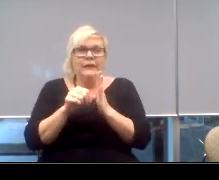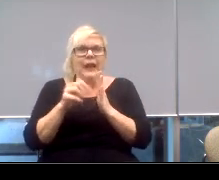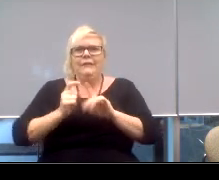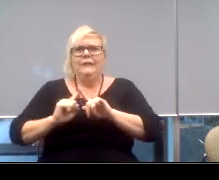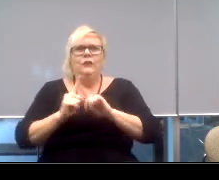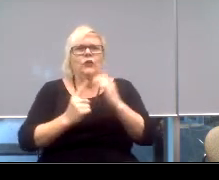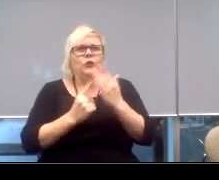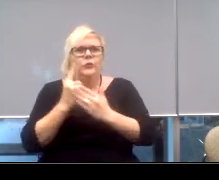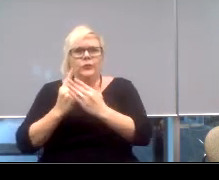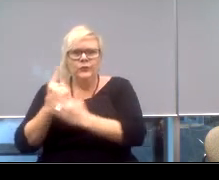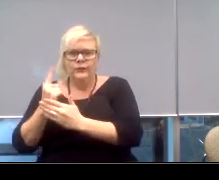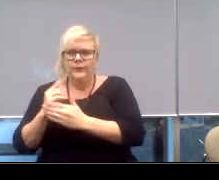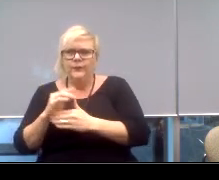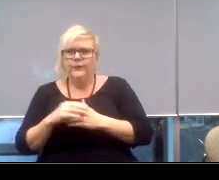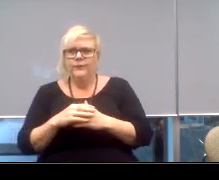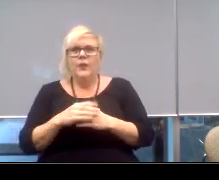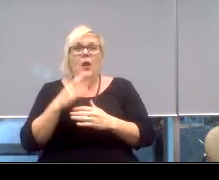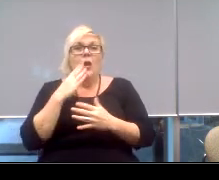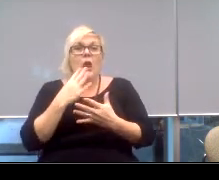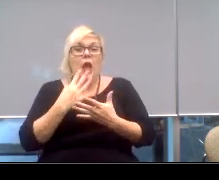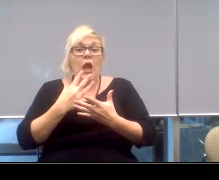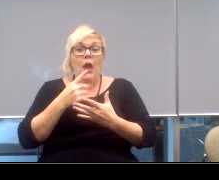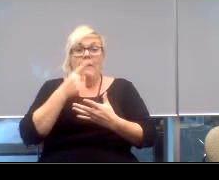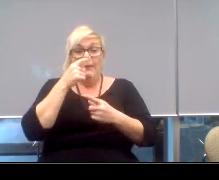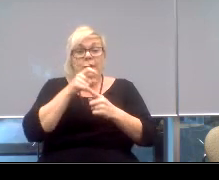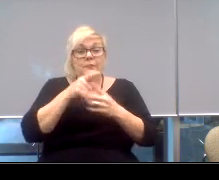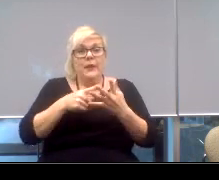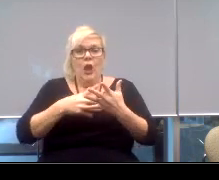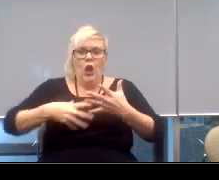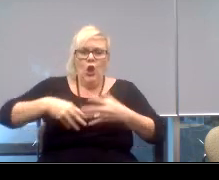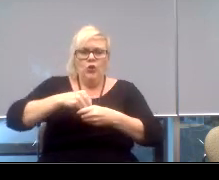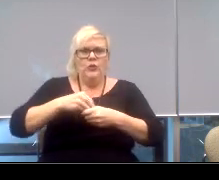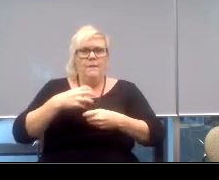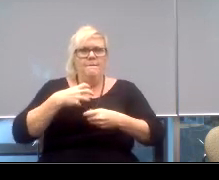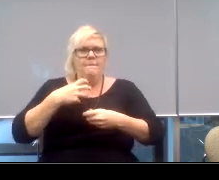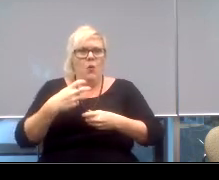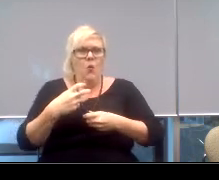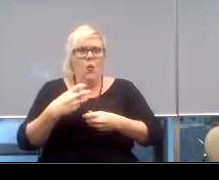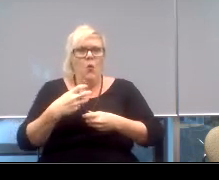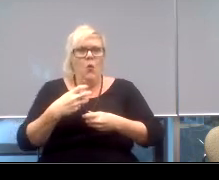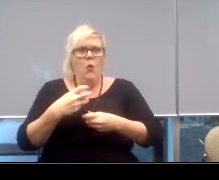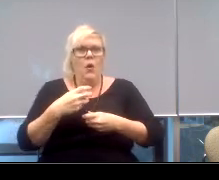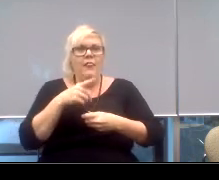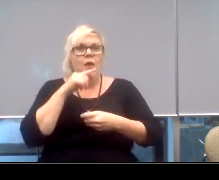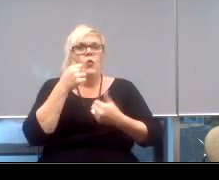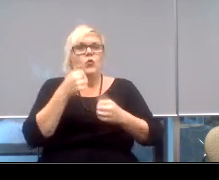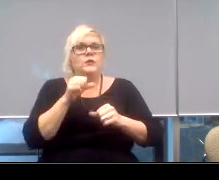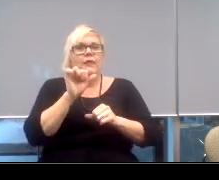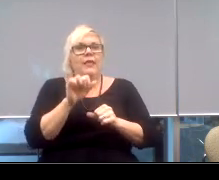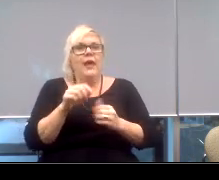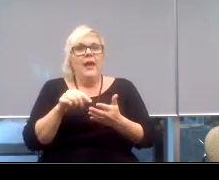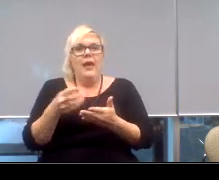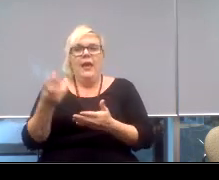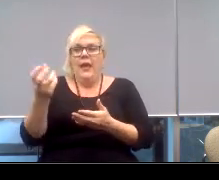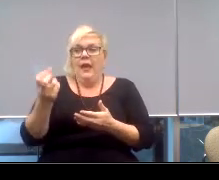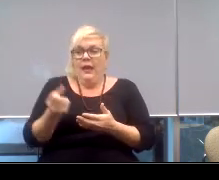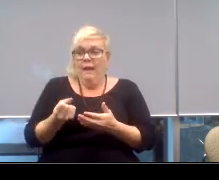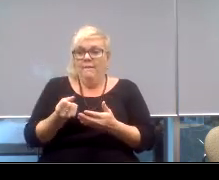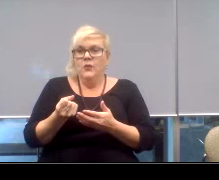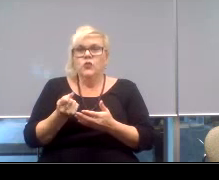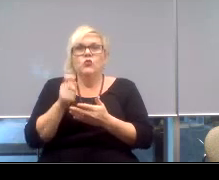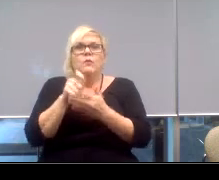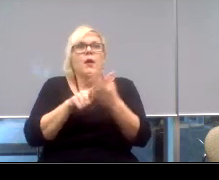community inclusion increase, we expect more people with a disability will use their disposable income to consume a range of